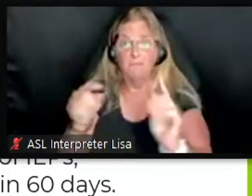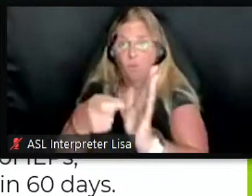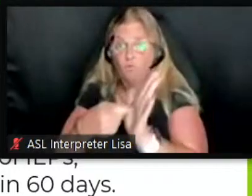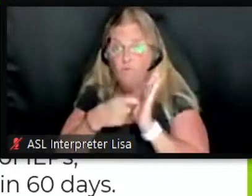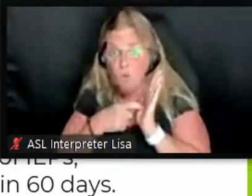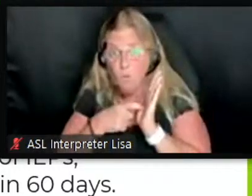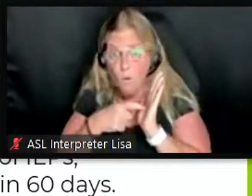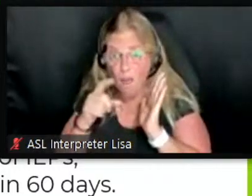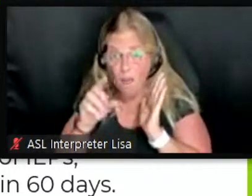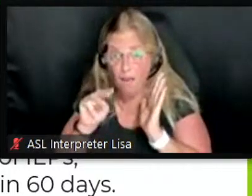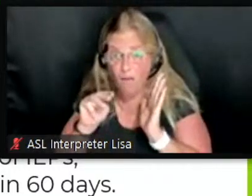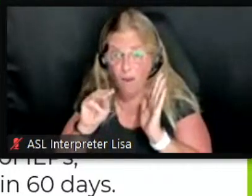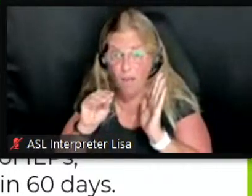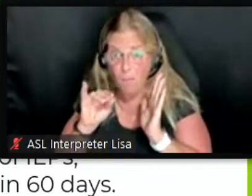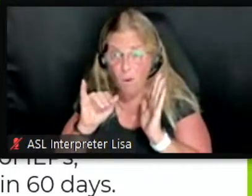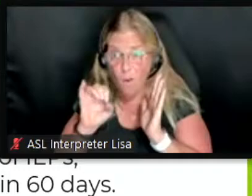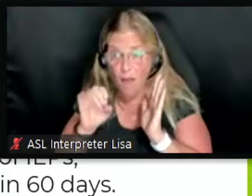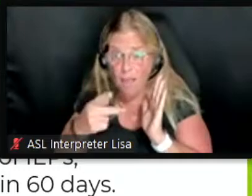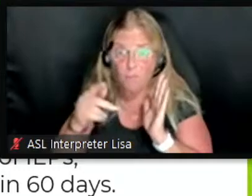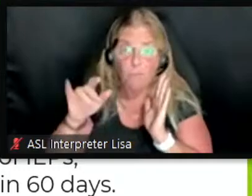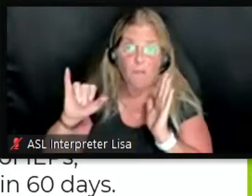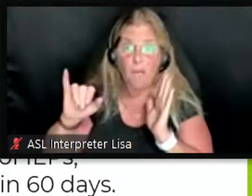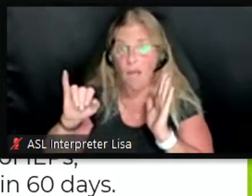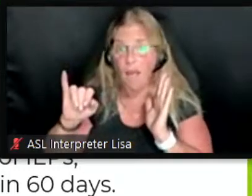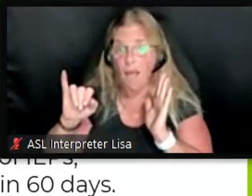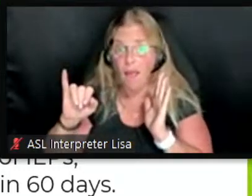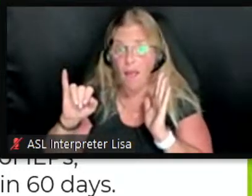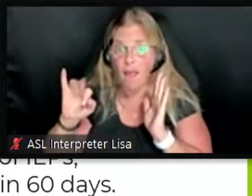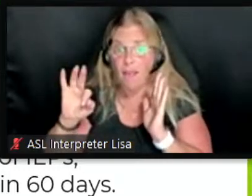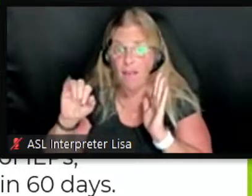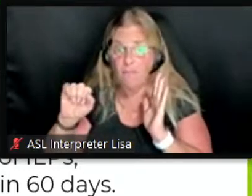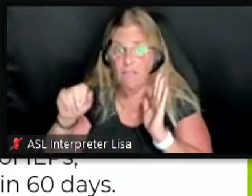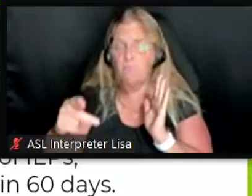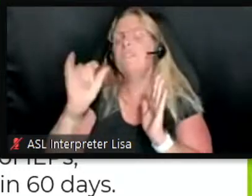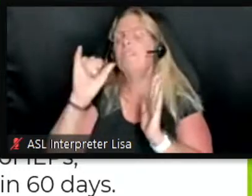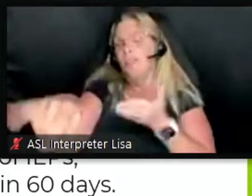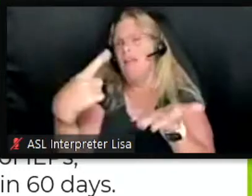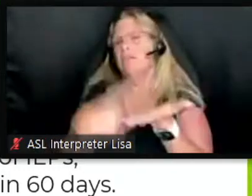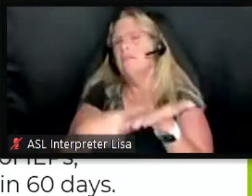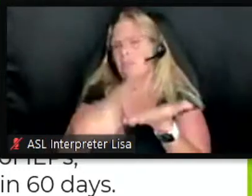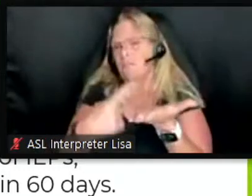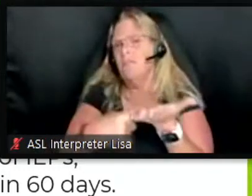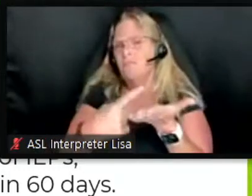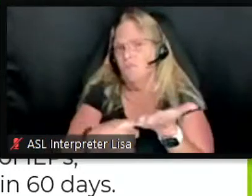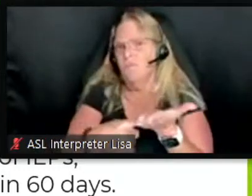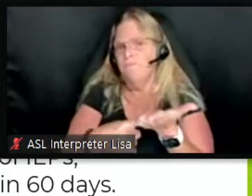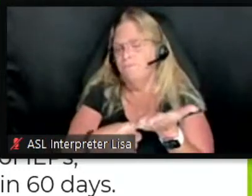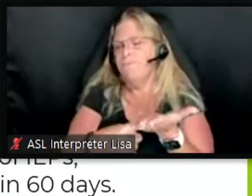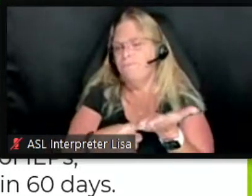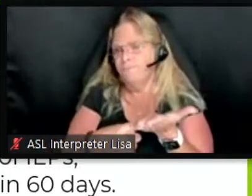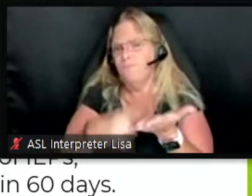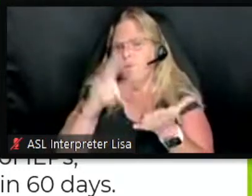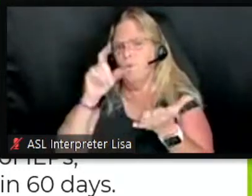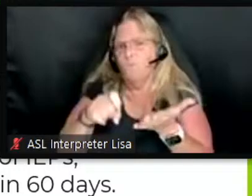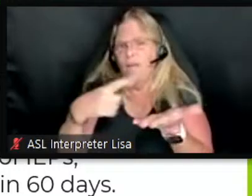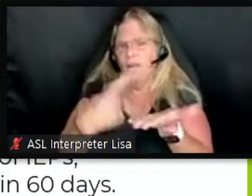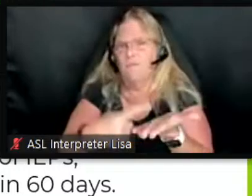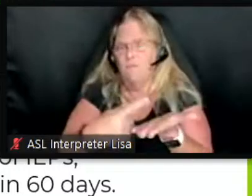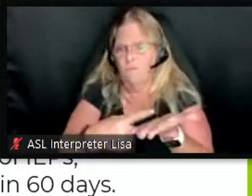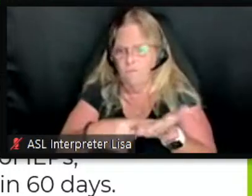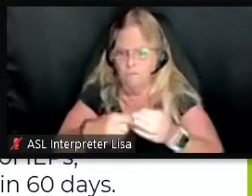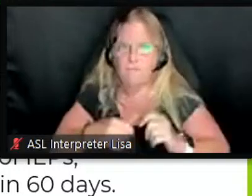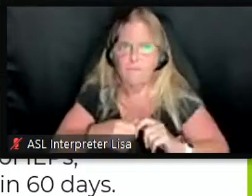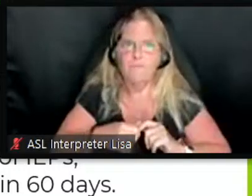conversation that the work group is looking at, and that was also part of the conversation from House Bill